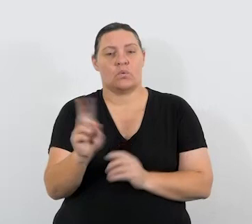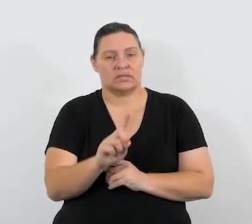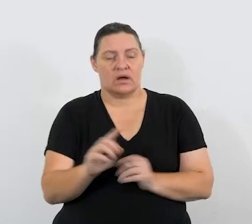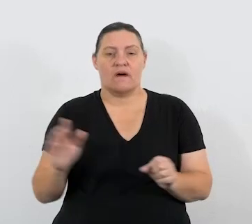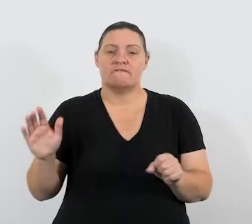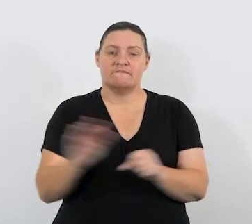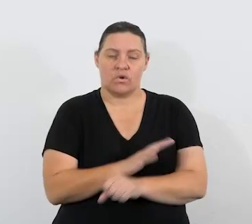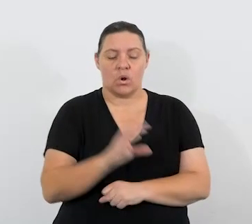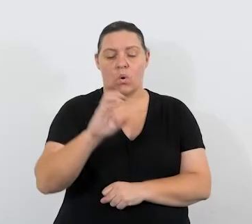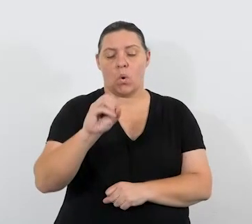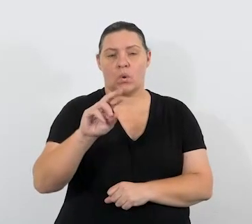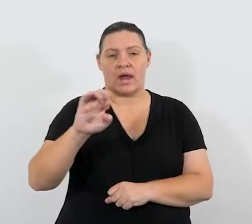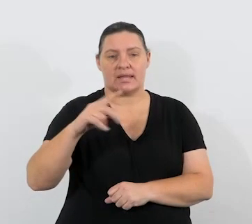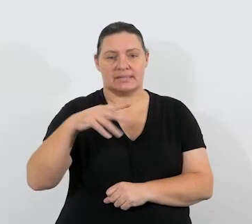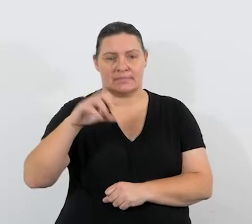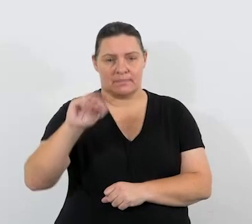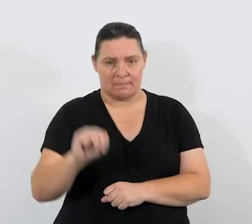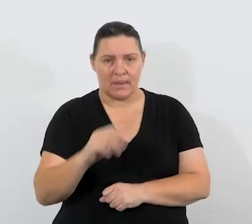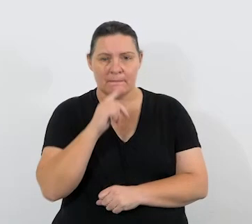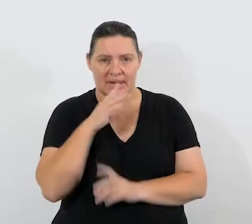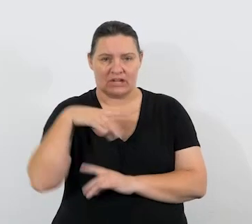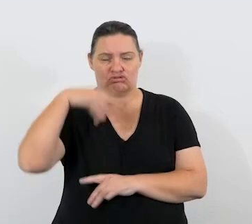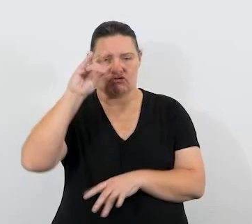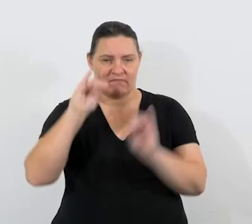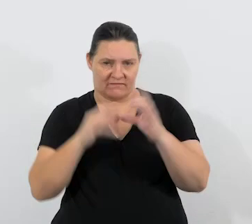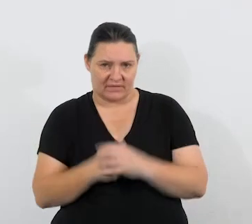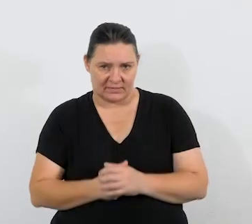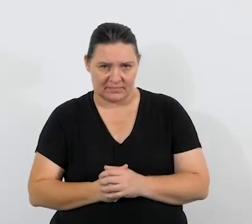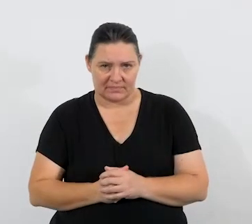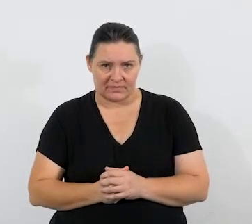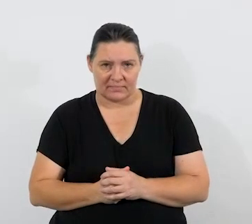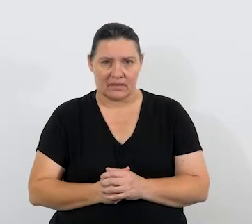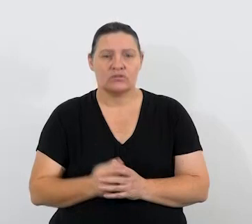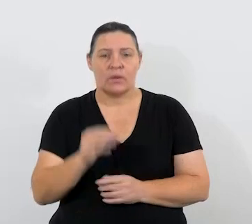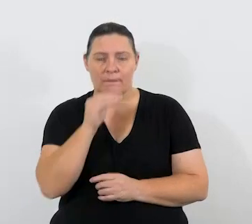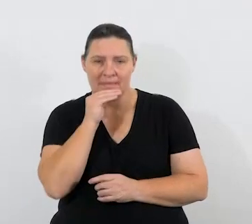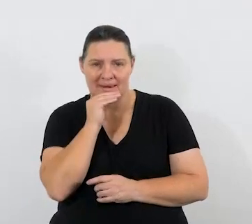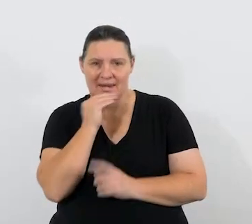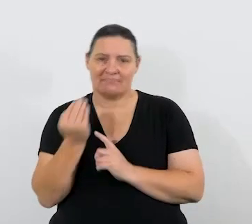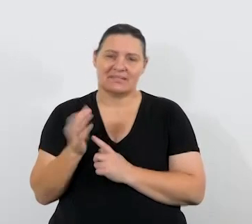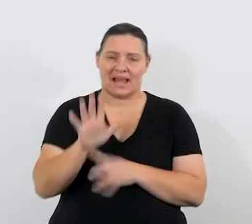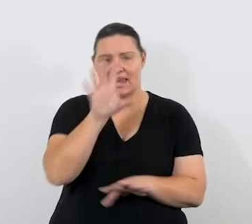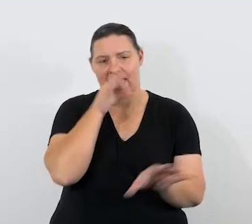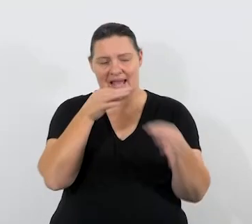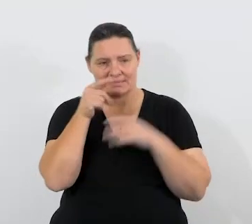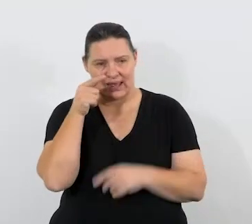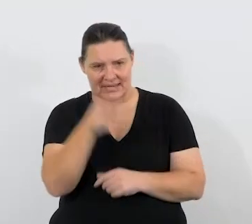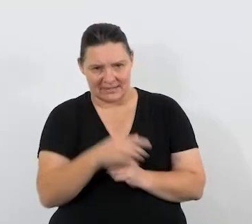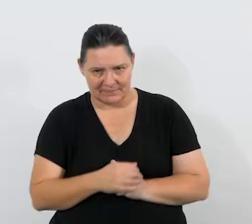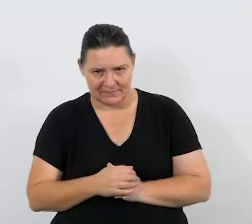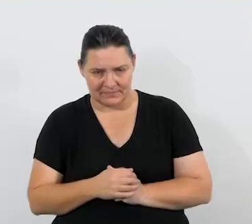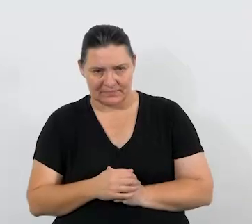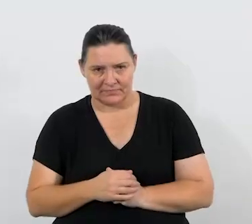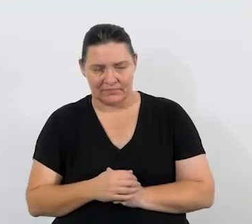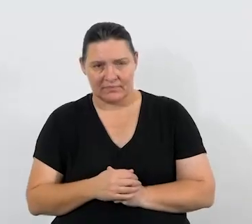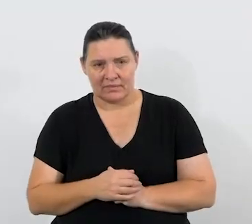us a full organism, in this case, our giraffe. So that is exactly what this slide was trying to explain